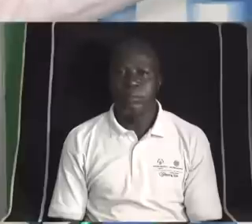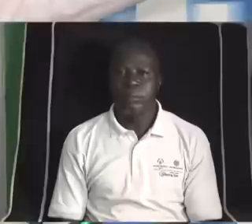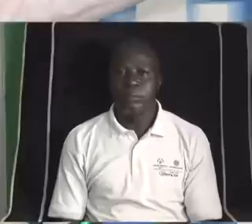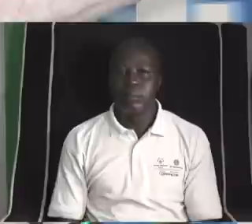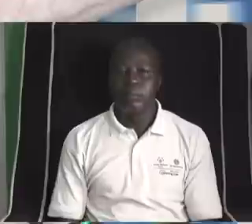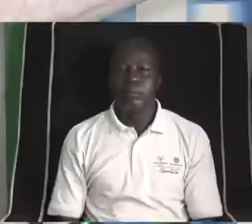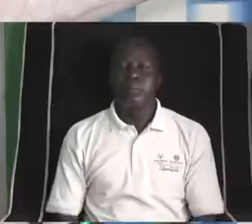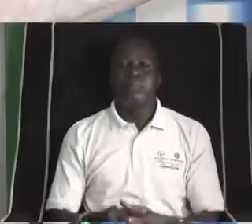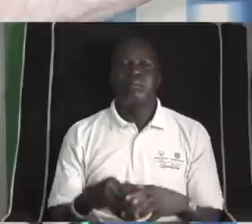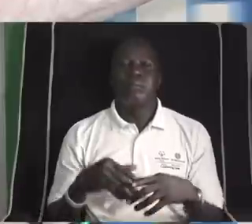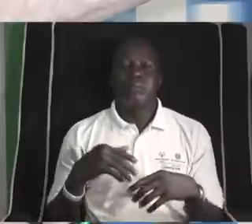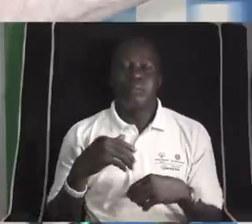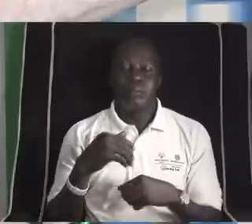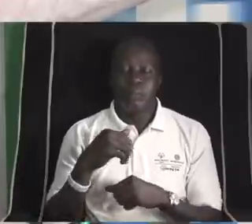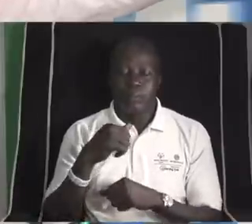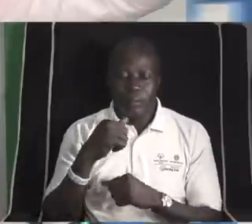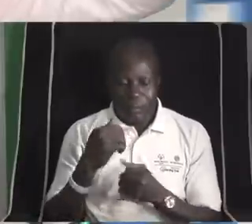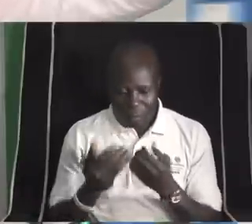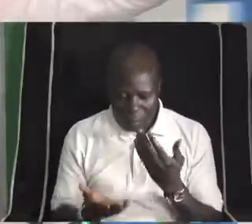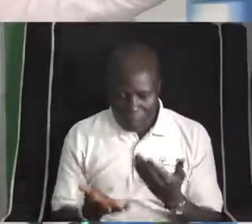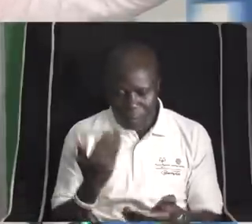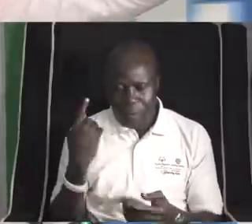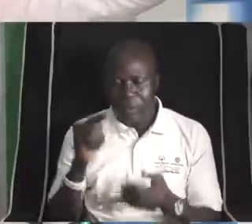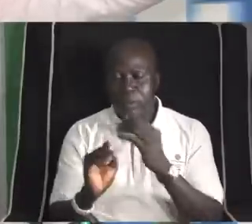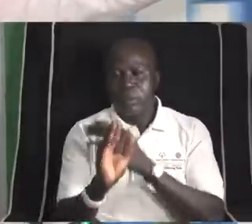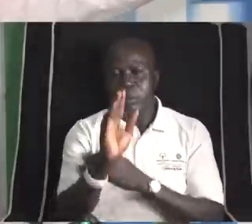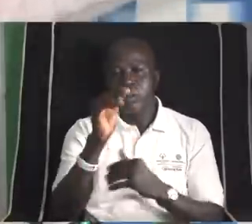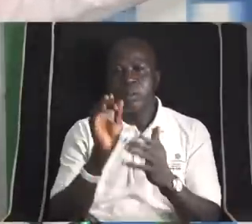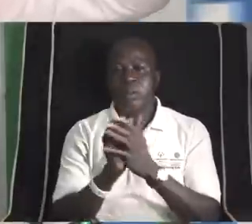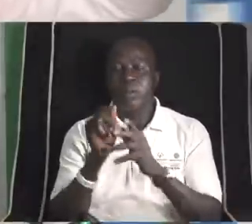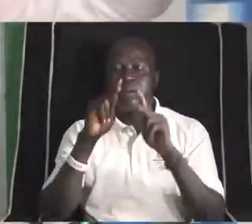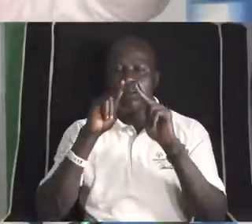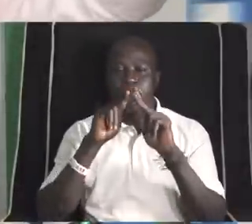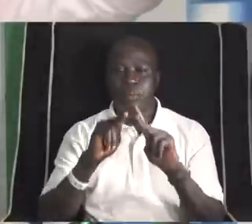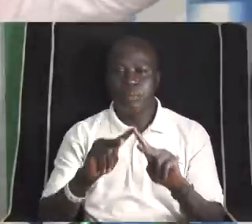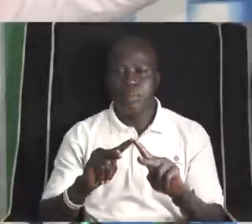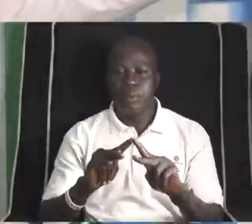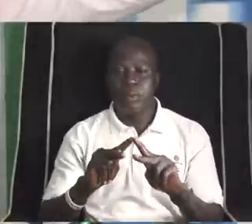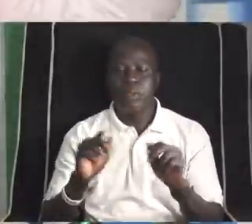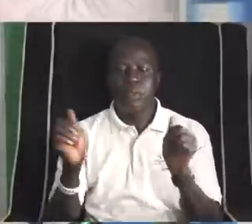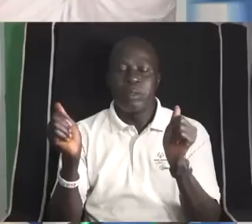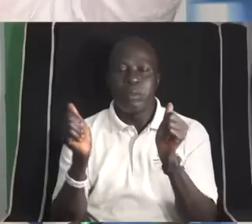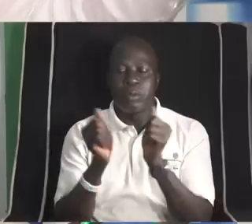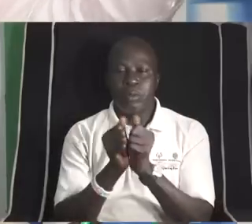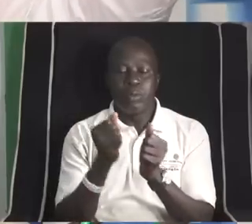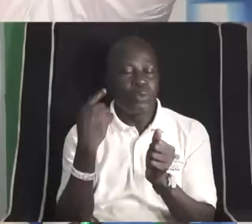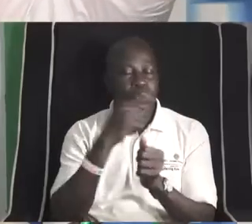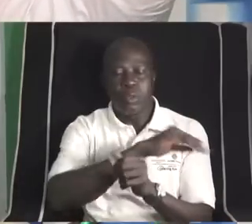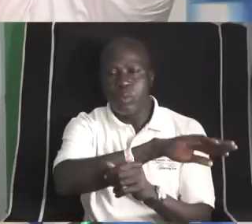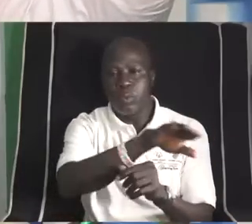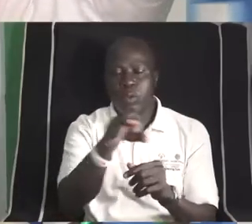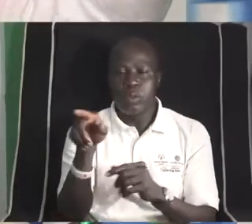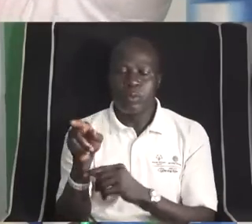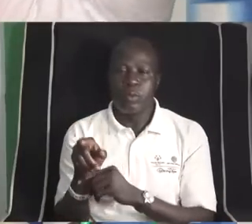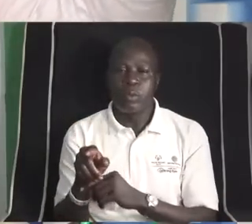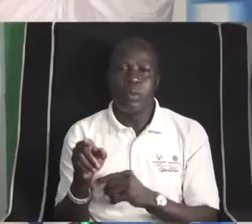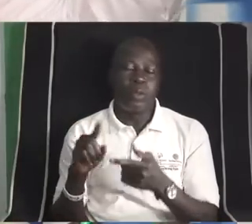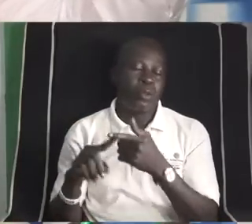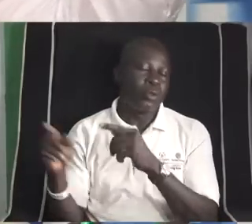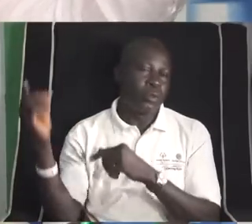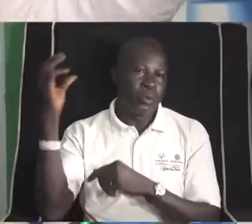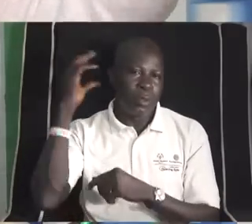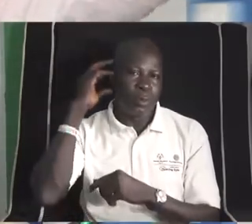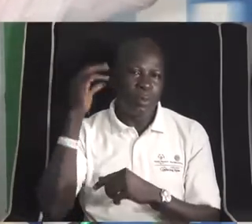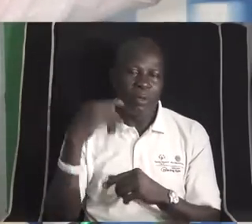nje ki olorun alaafia the god of peace yo wa pelu gbogbo eniyan be with everyone to ngbo ohun